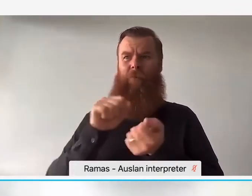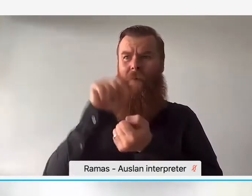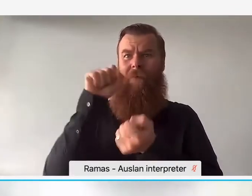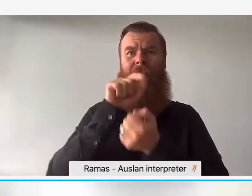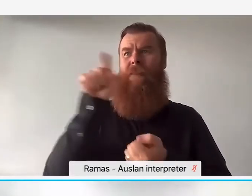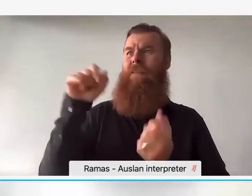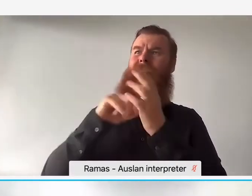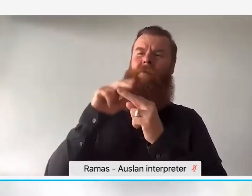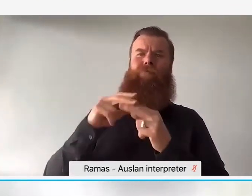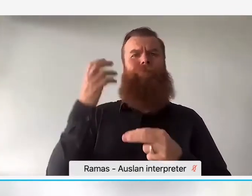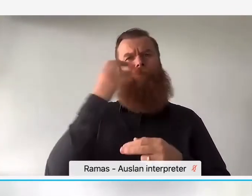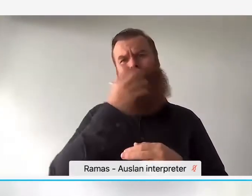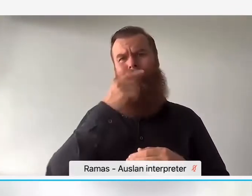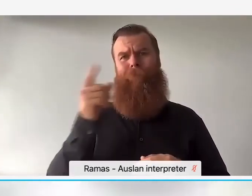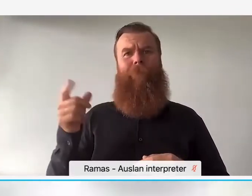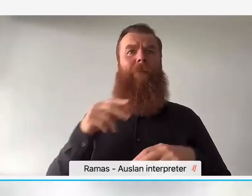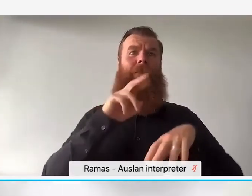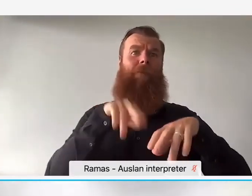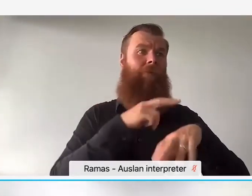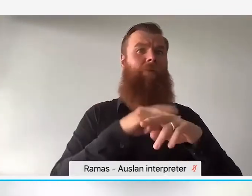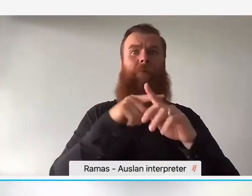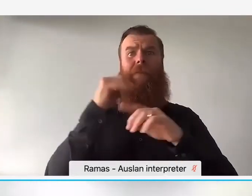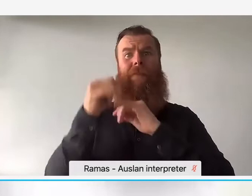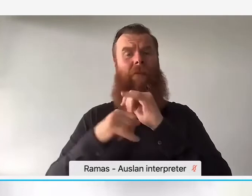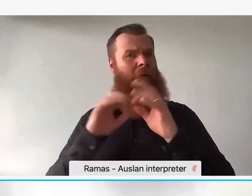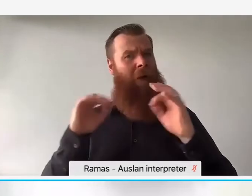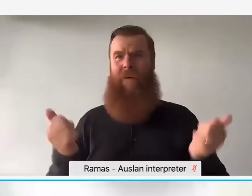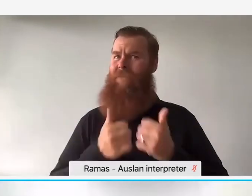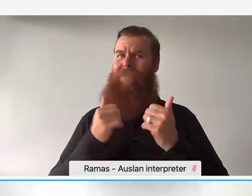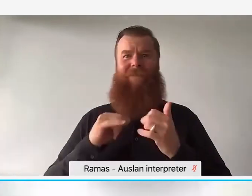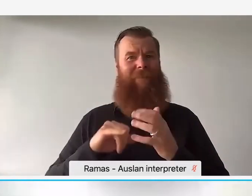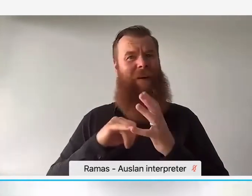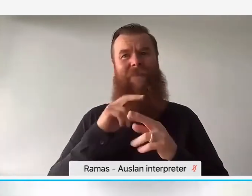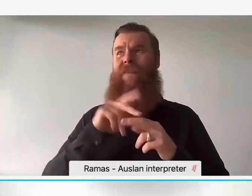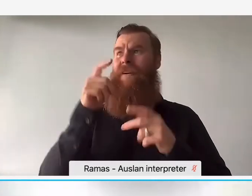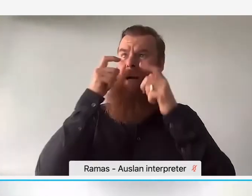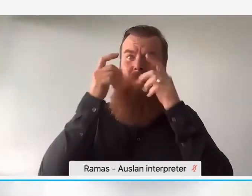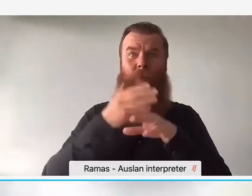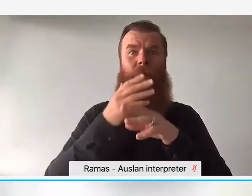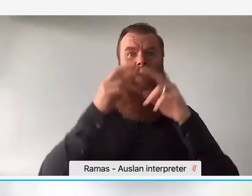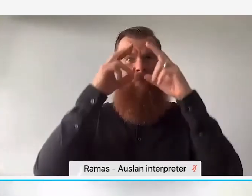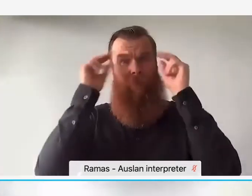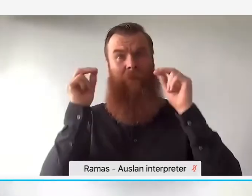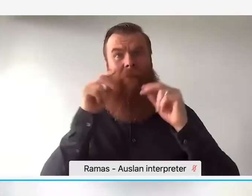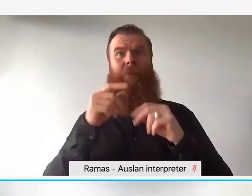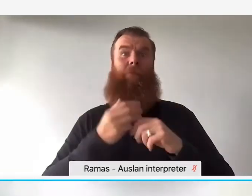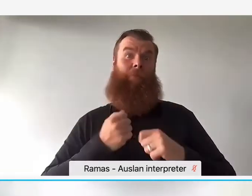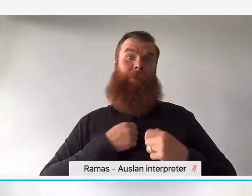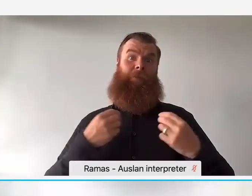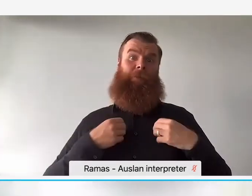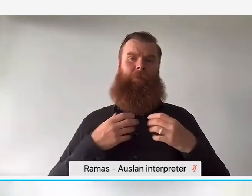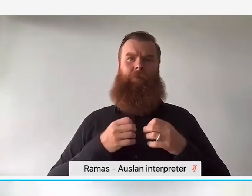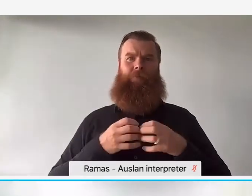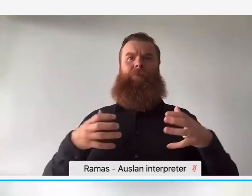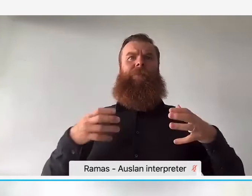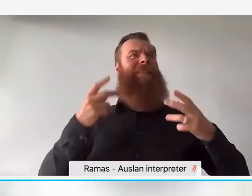and international shortages in nursing and care workers meant that Bolton Clark expanded our talent search